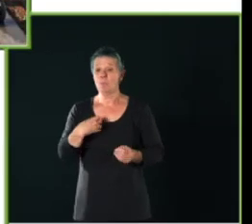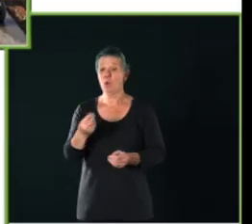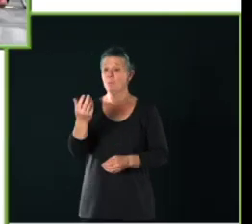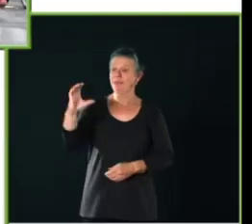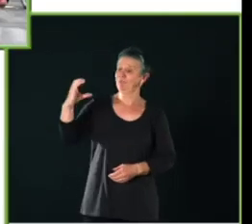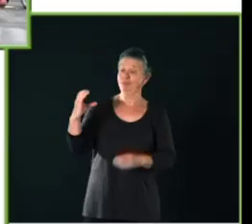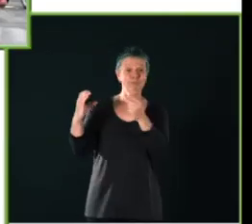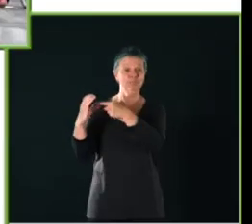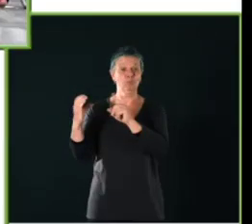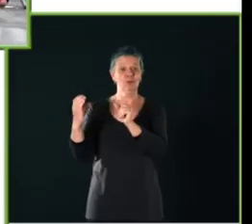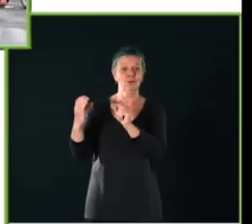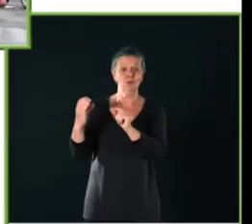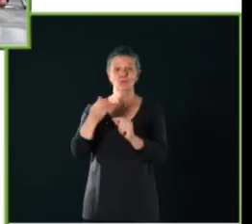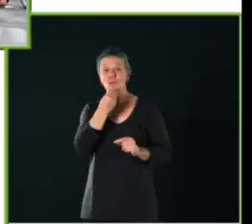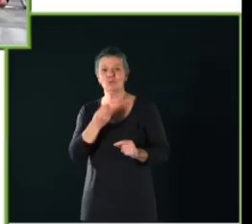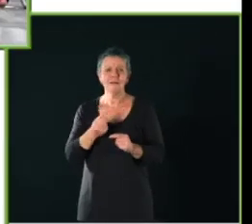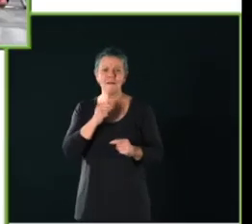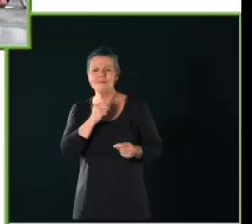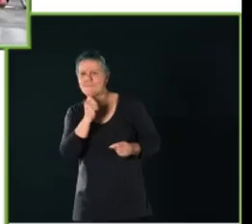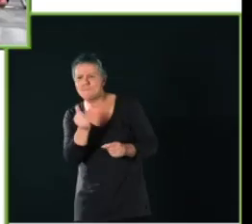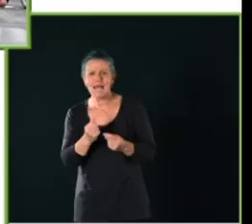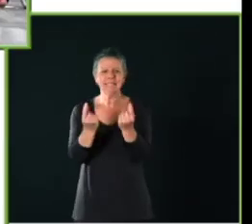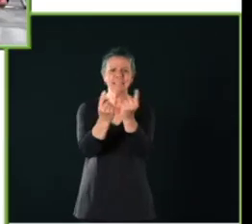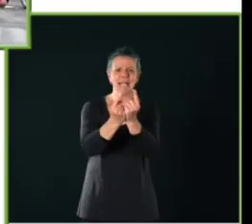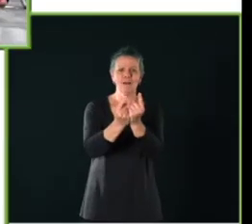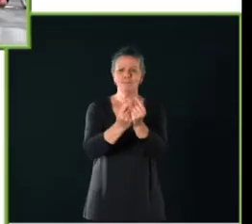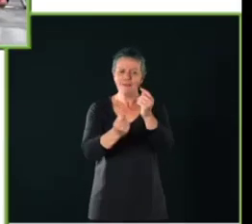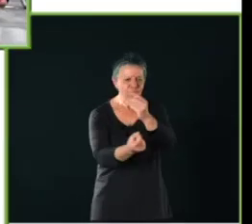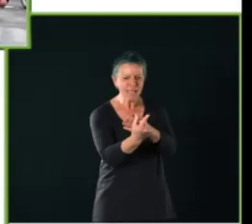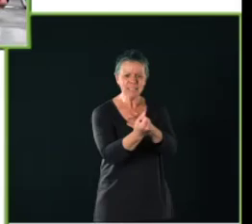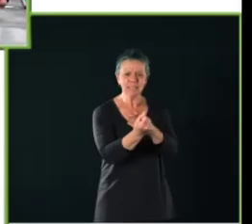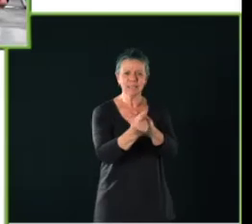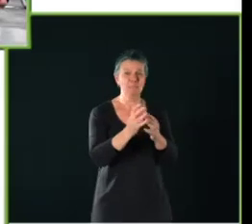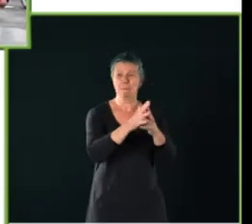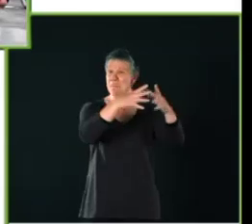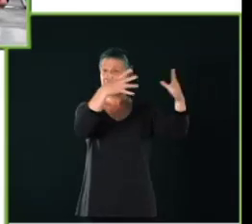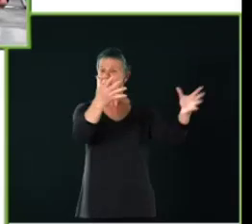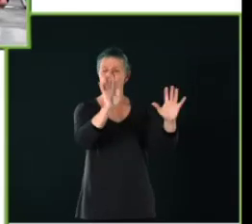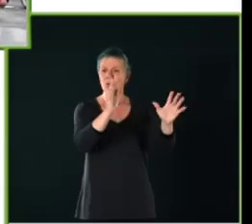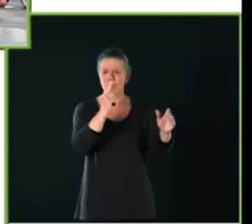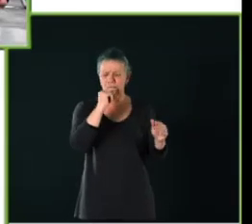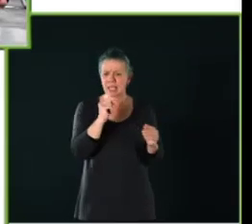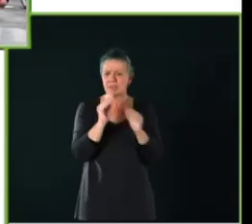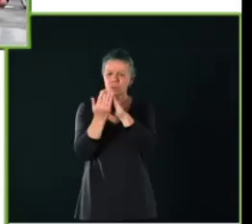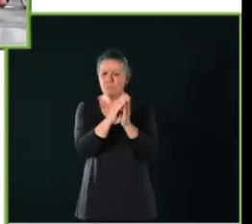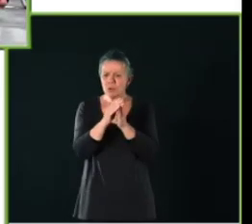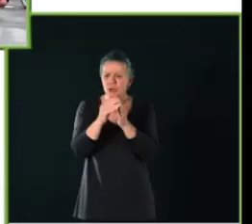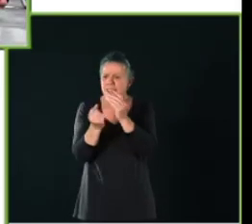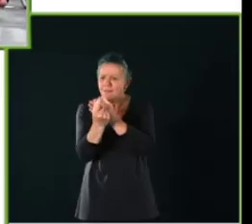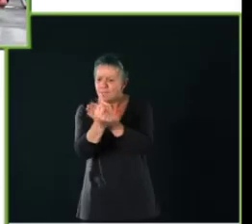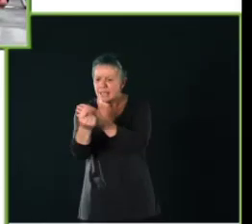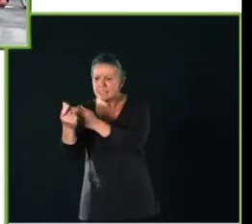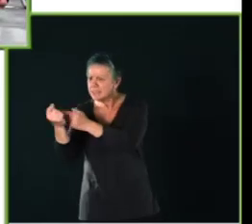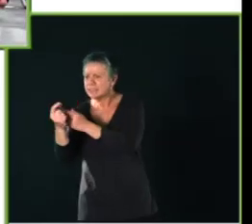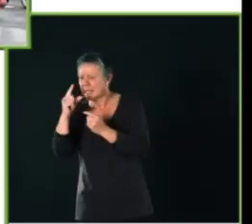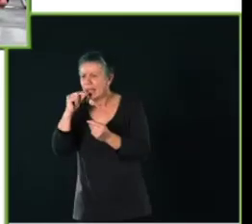stuff. It doesn't have to be about big name events, because smaller community-based things can make our town a more